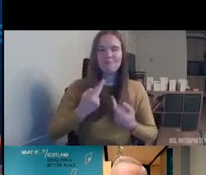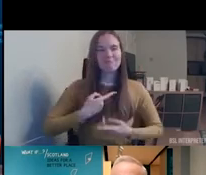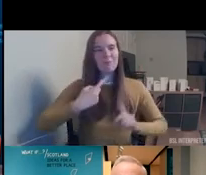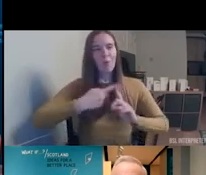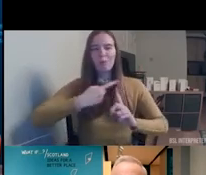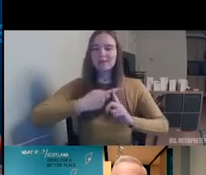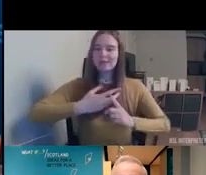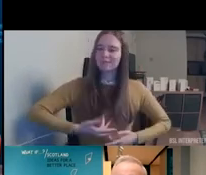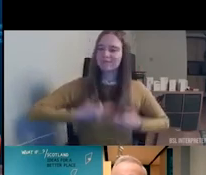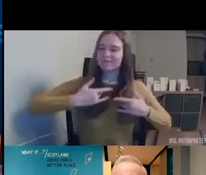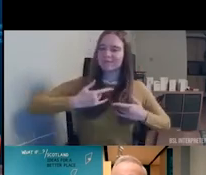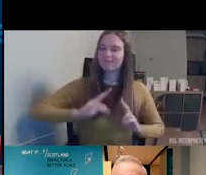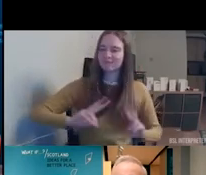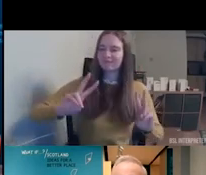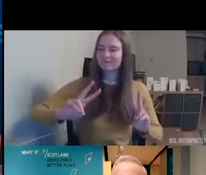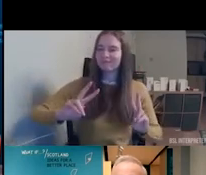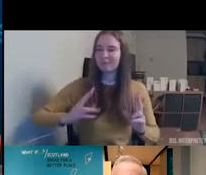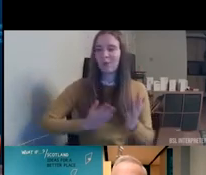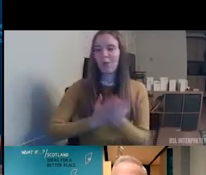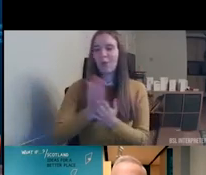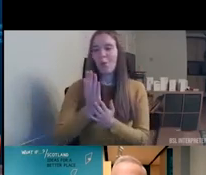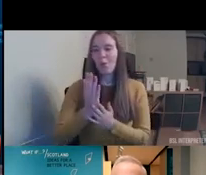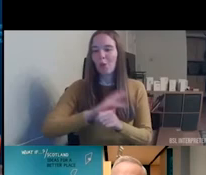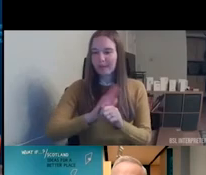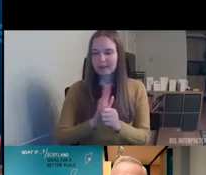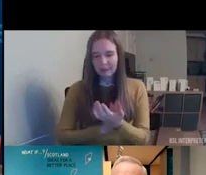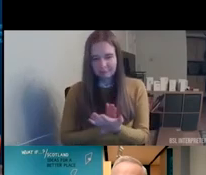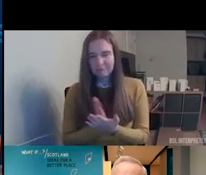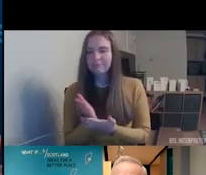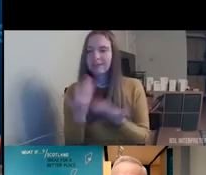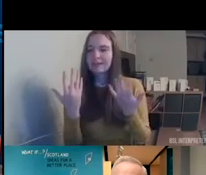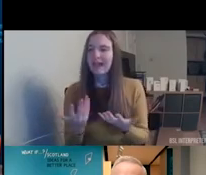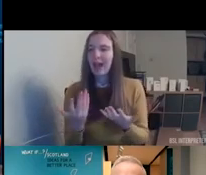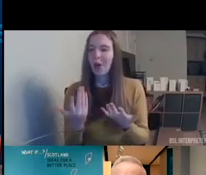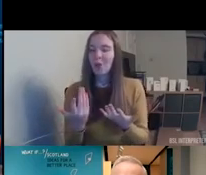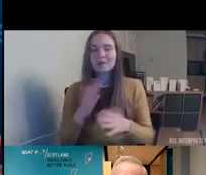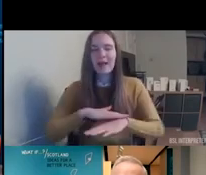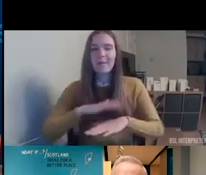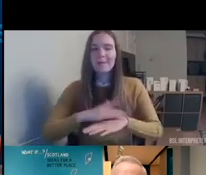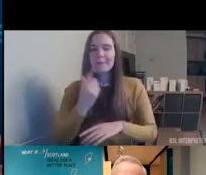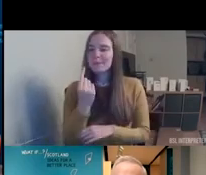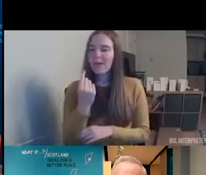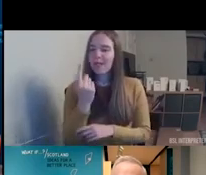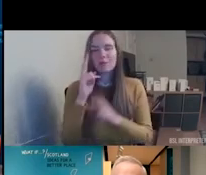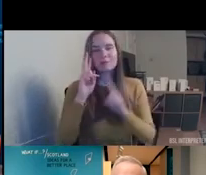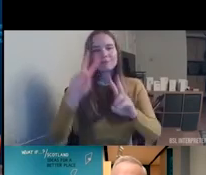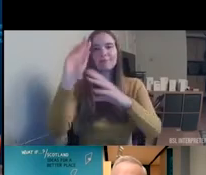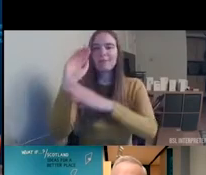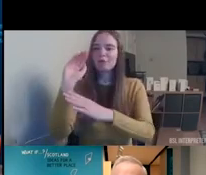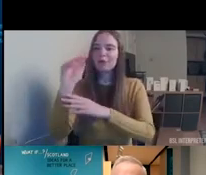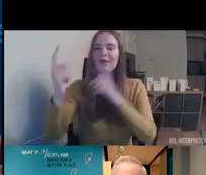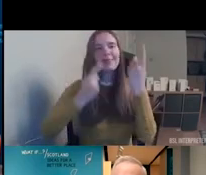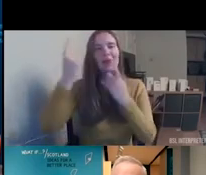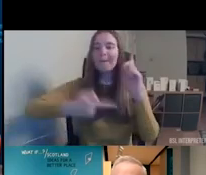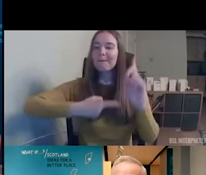as we all come out of this horrible period we've all been through, now's the time perhaps to look to the future and think very optimistically and really